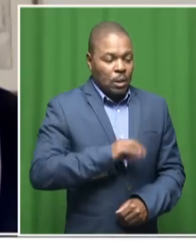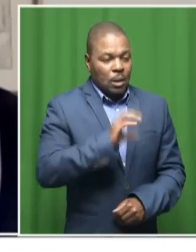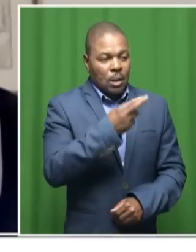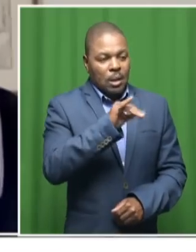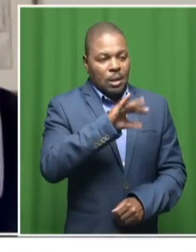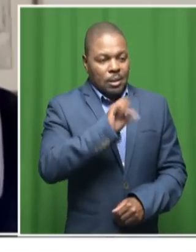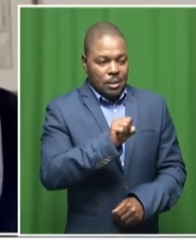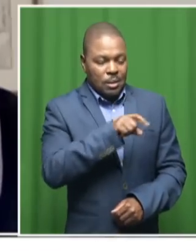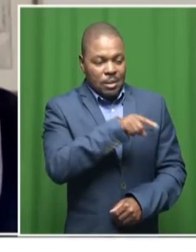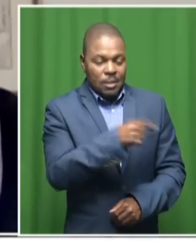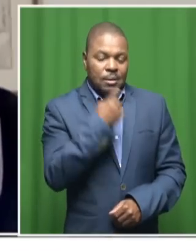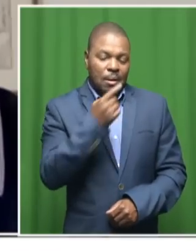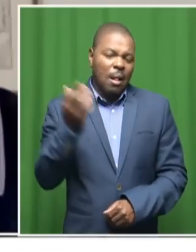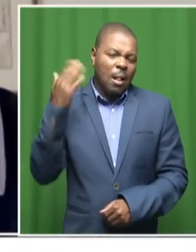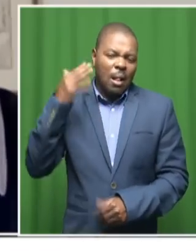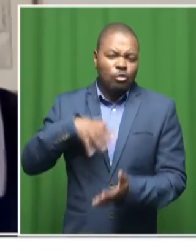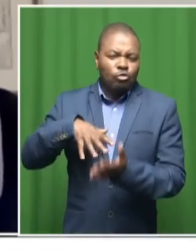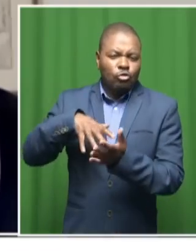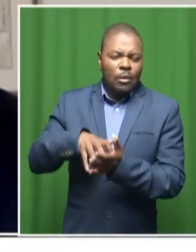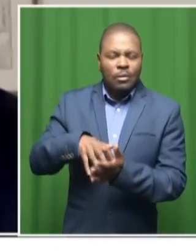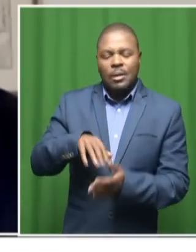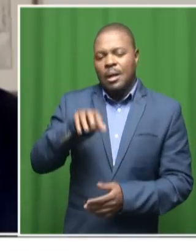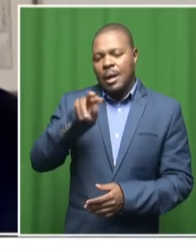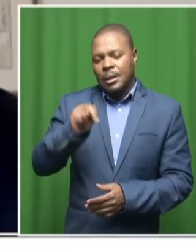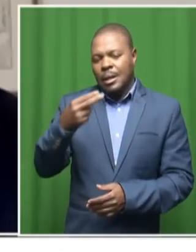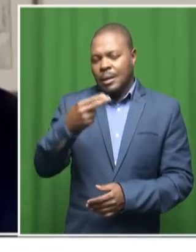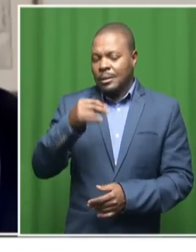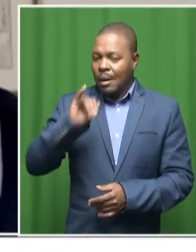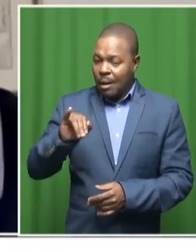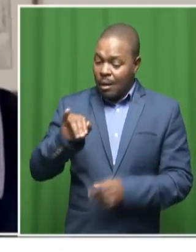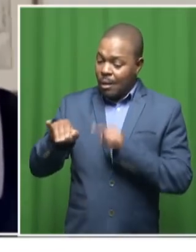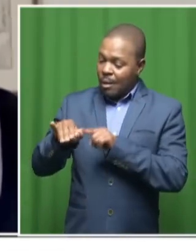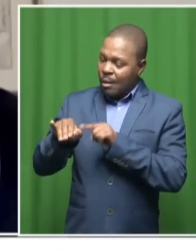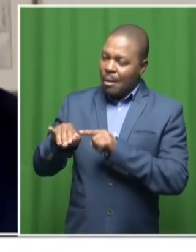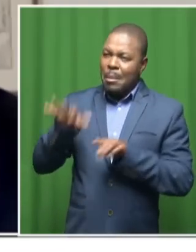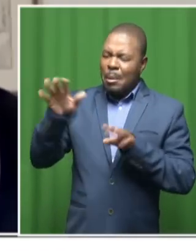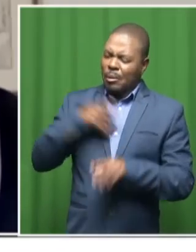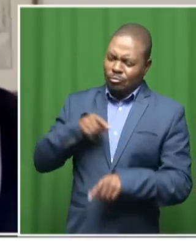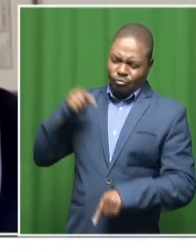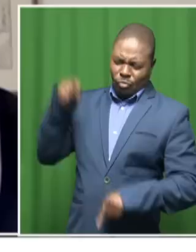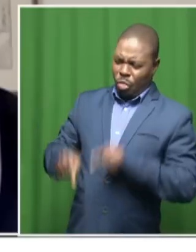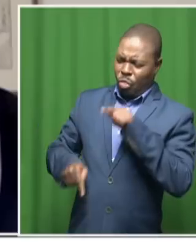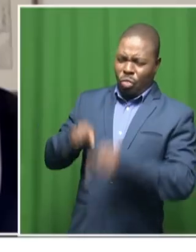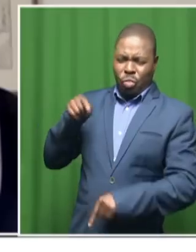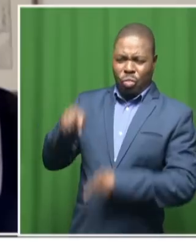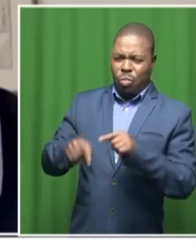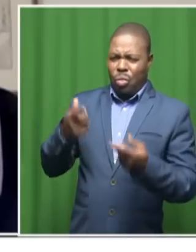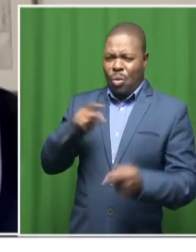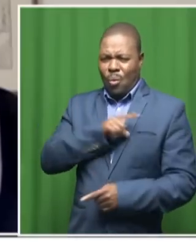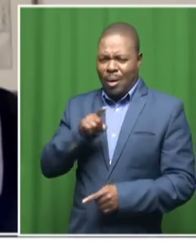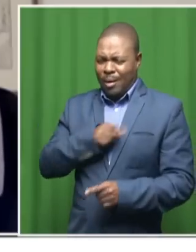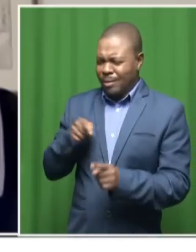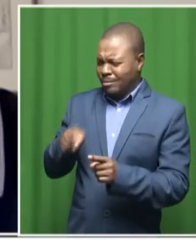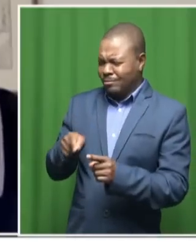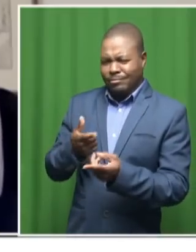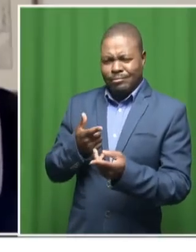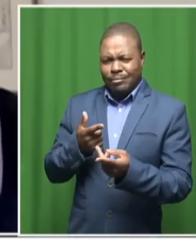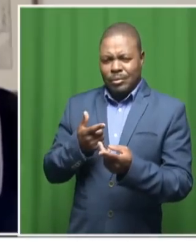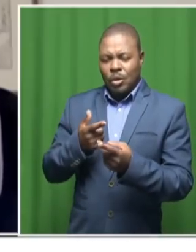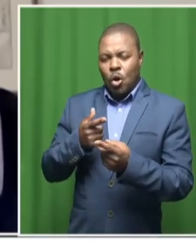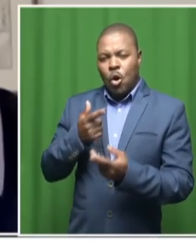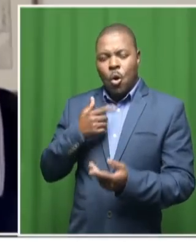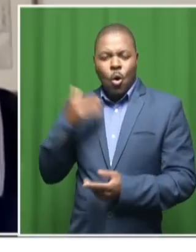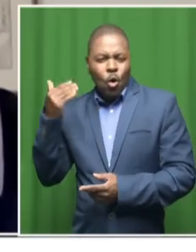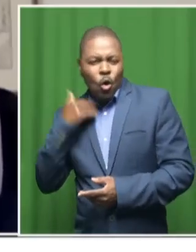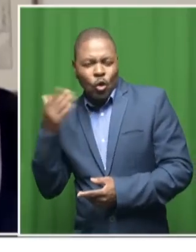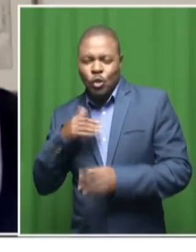past versions of the draft NHI have been heavily criticized because of a myriad of inaccuracies for projected costs. So